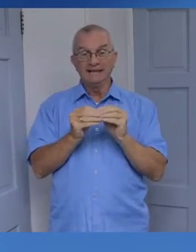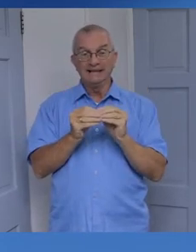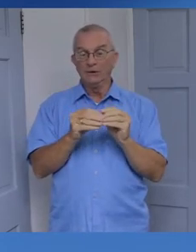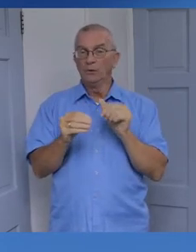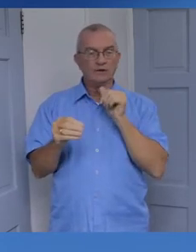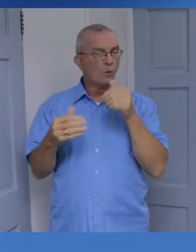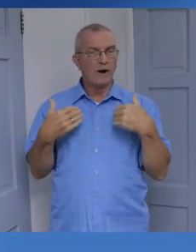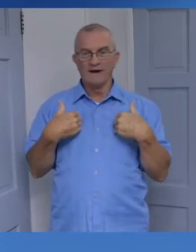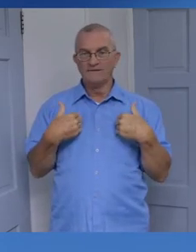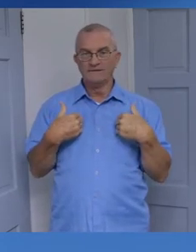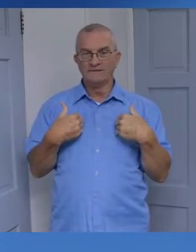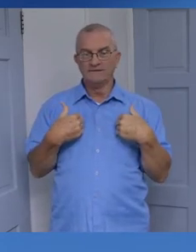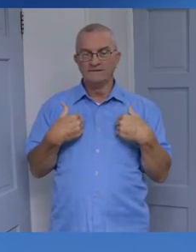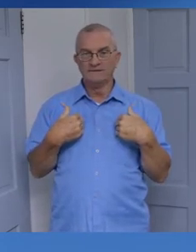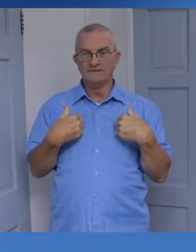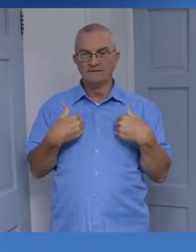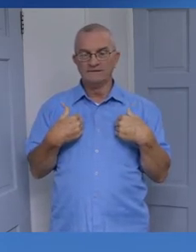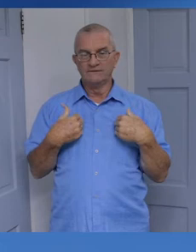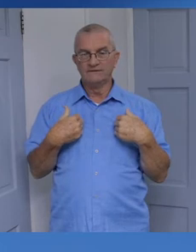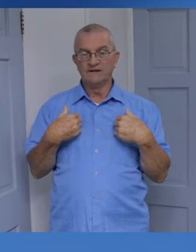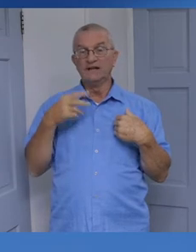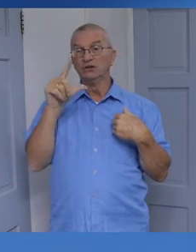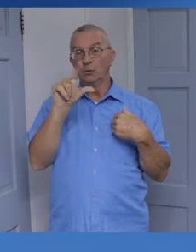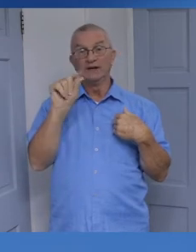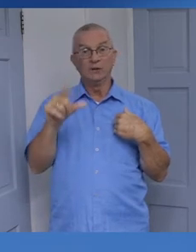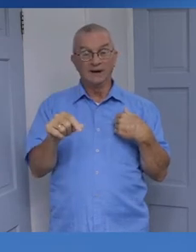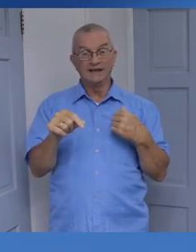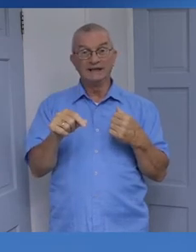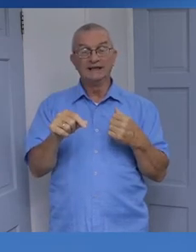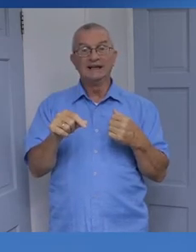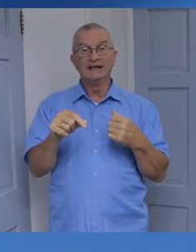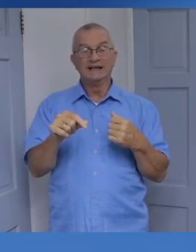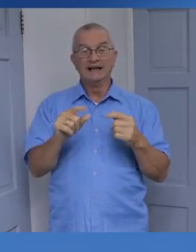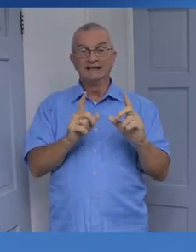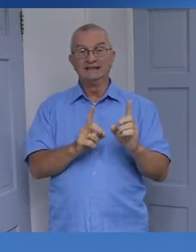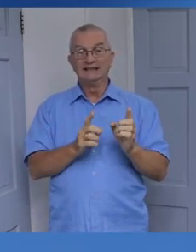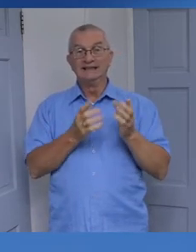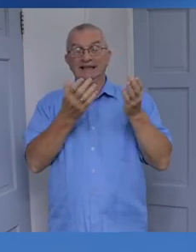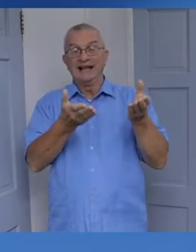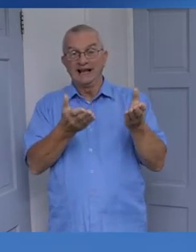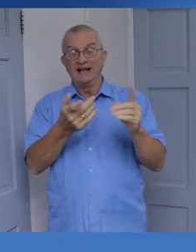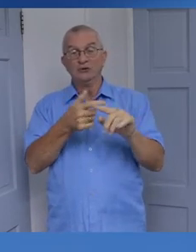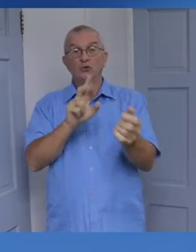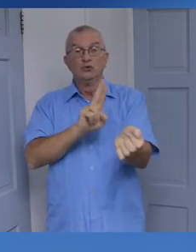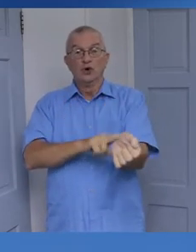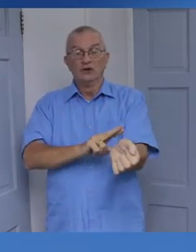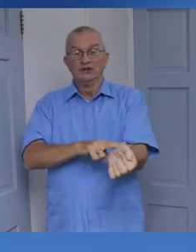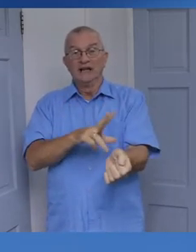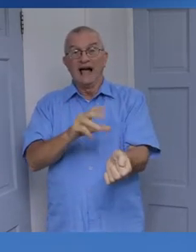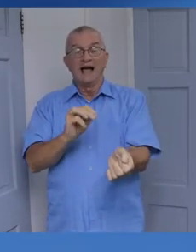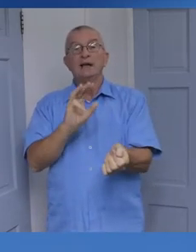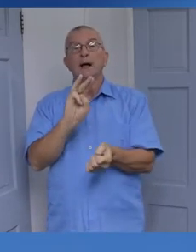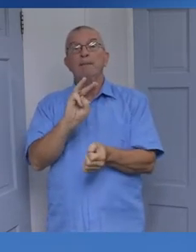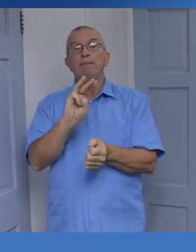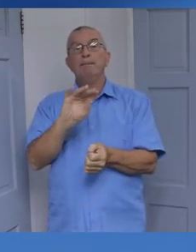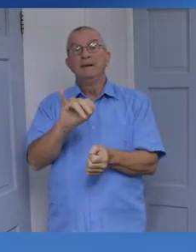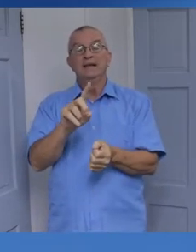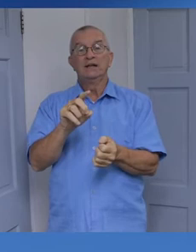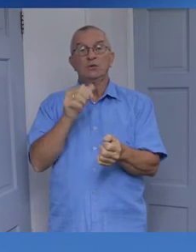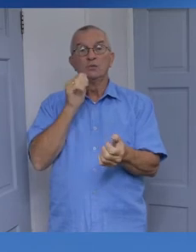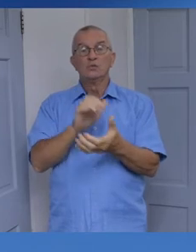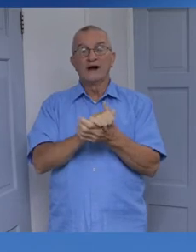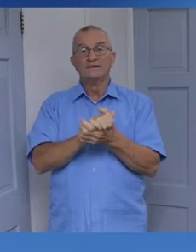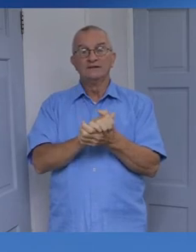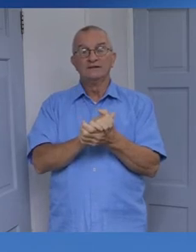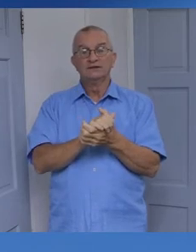year 2020 is dedicated to nurses and midwives, underscoring the invaluable